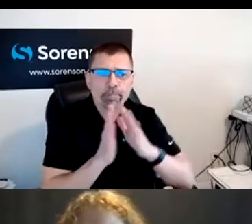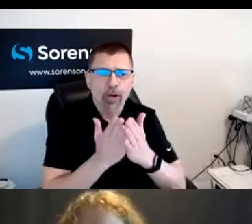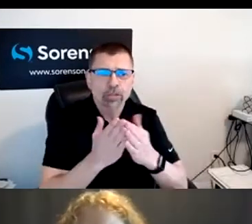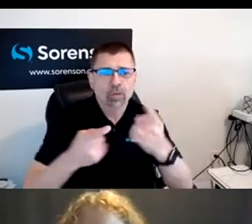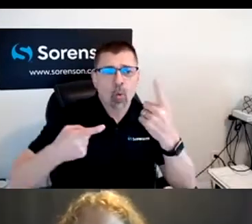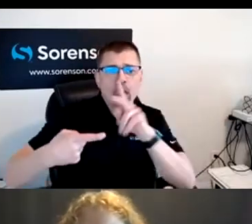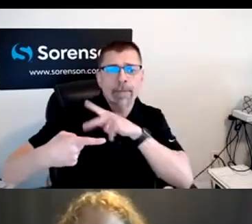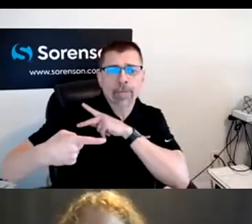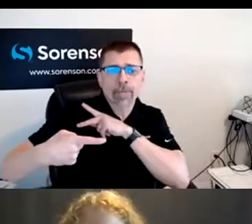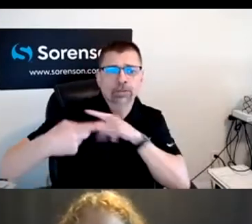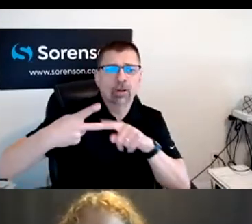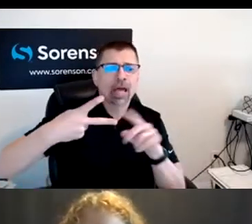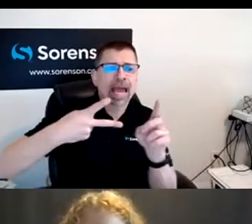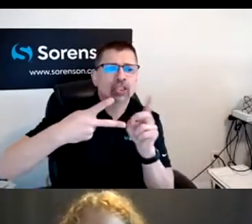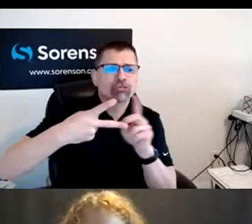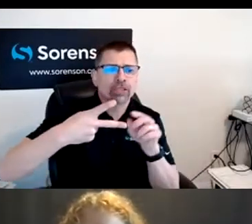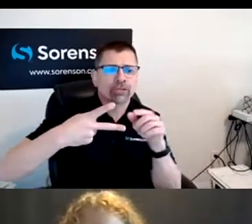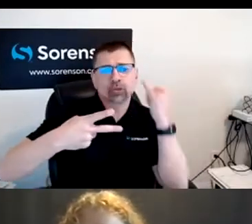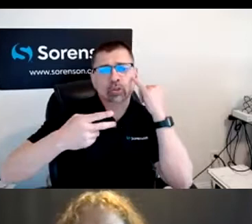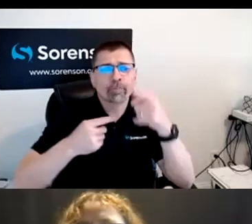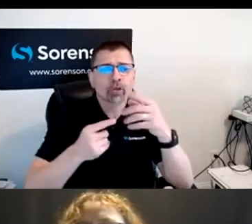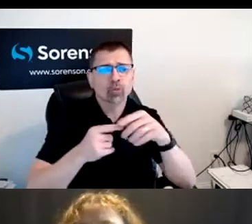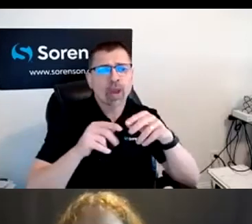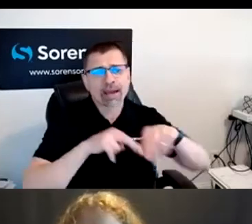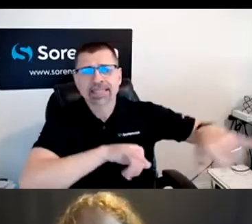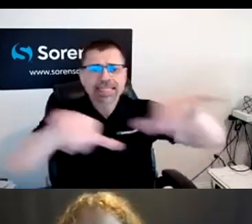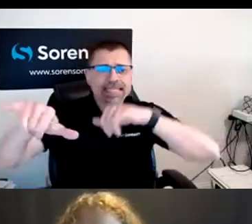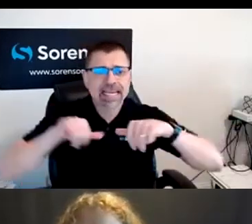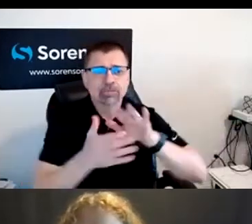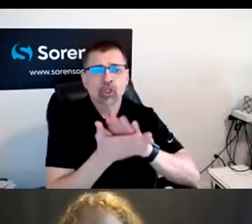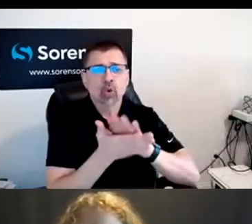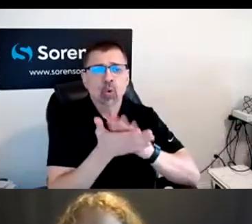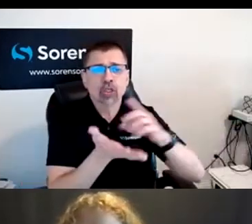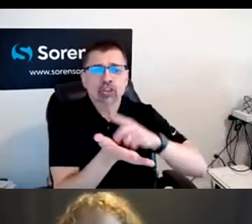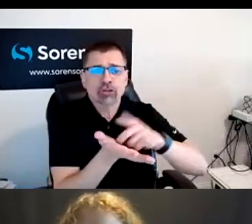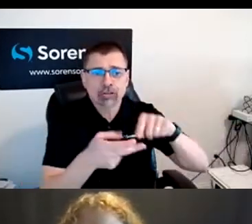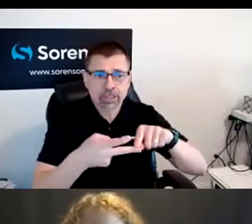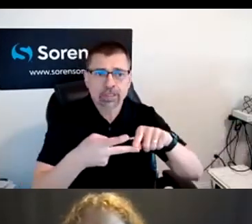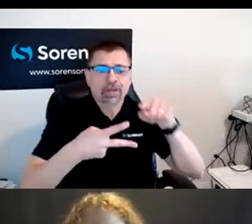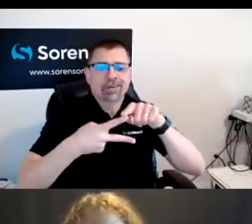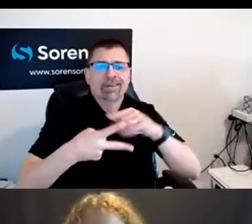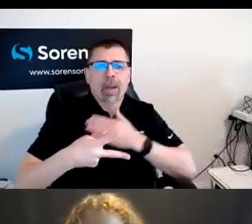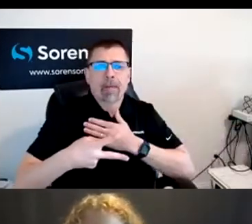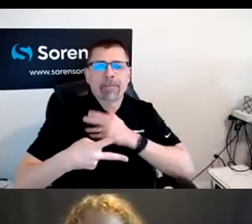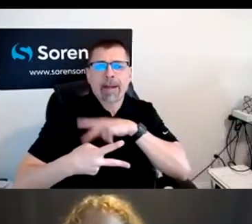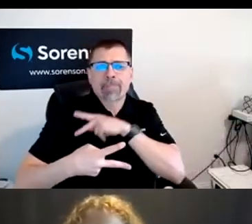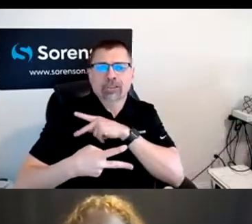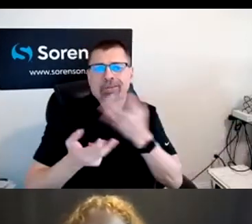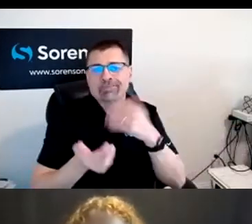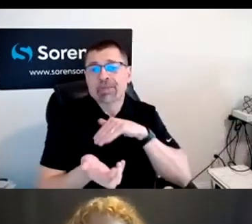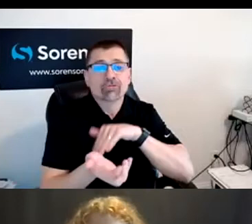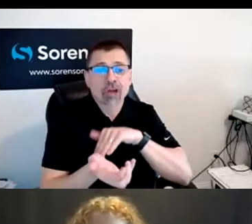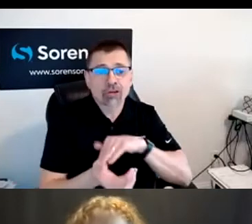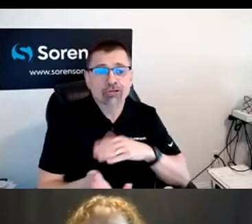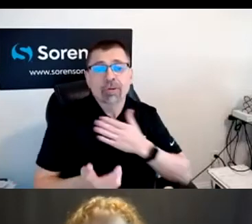Just adding with the directory, you would then have two phone books, personal and then directory. So the directory is standardized throughout the